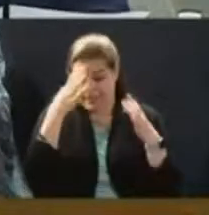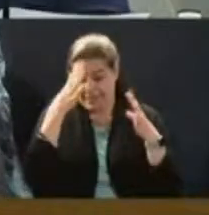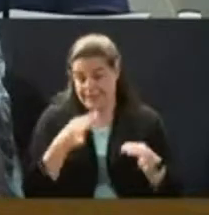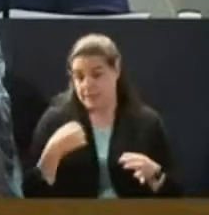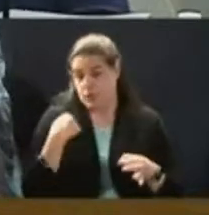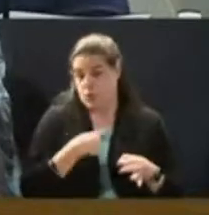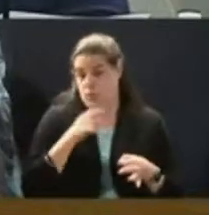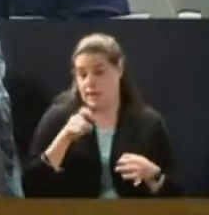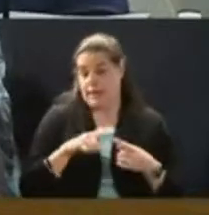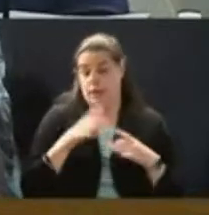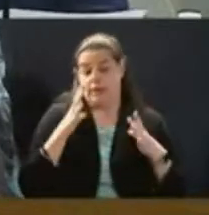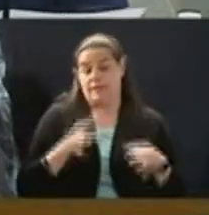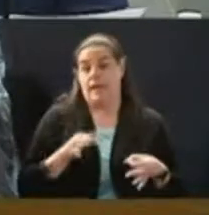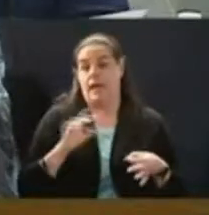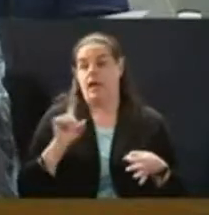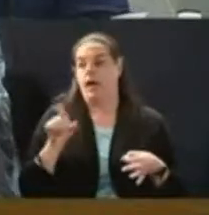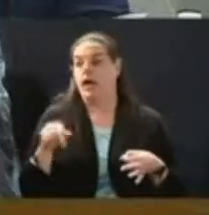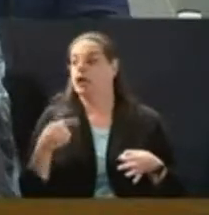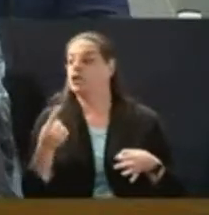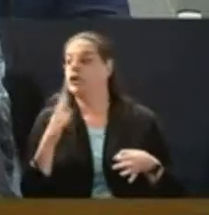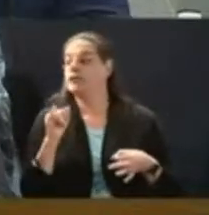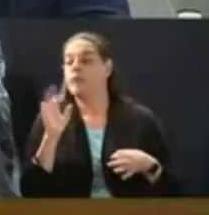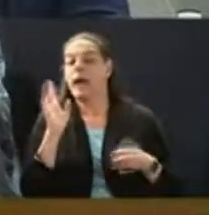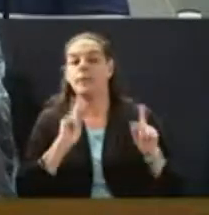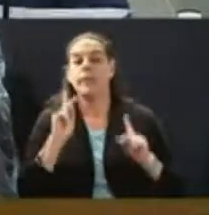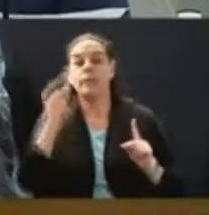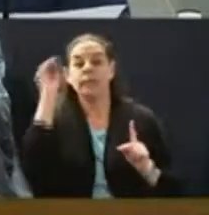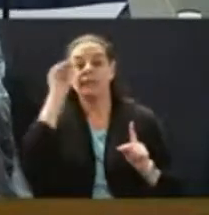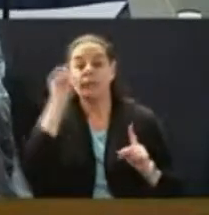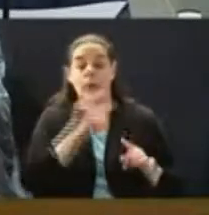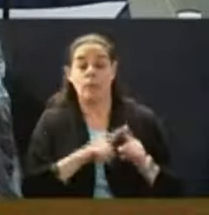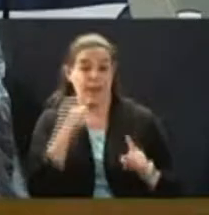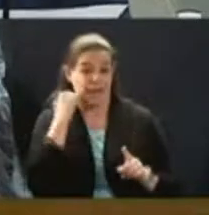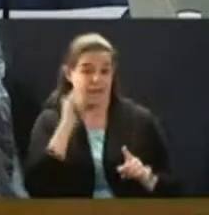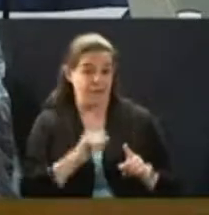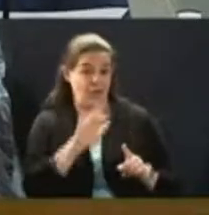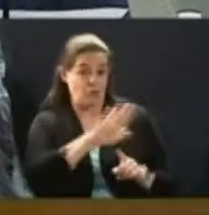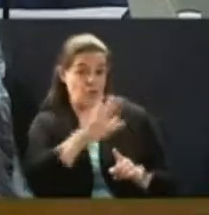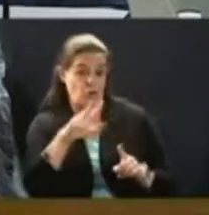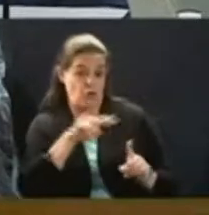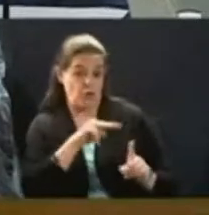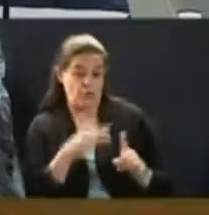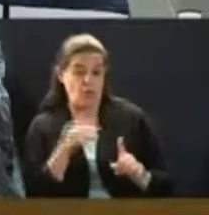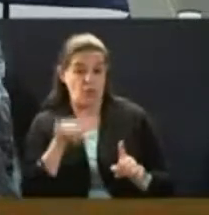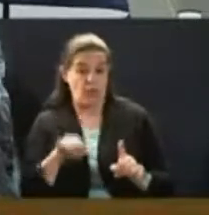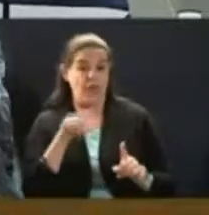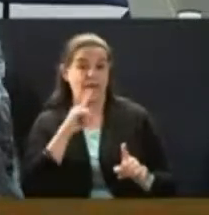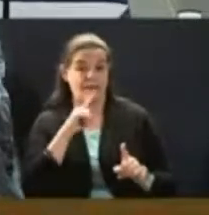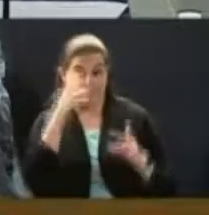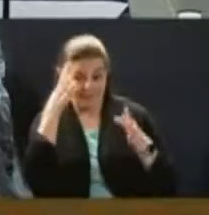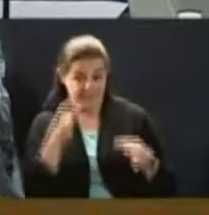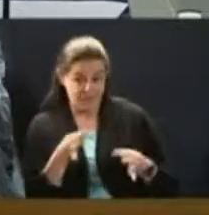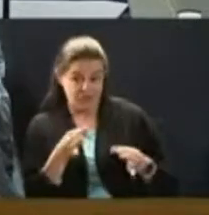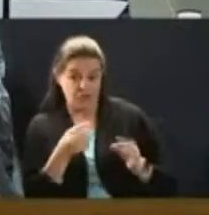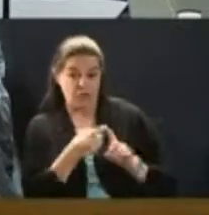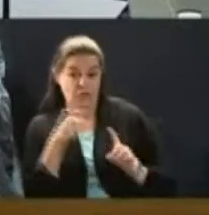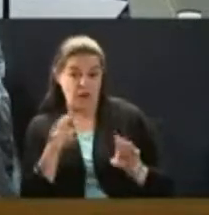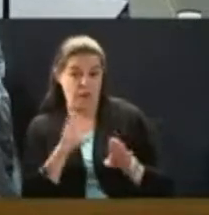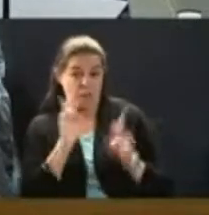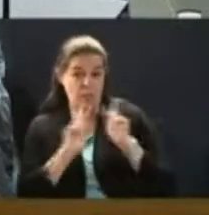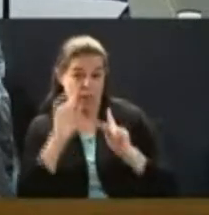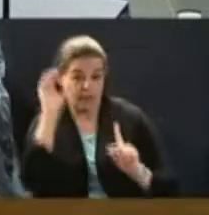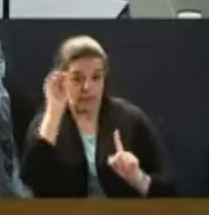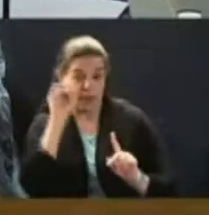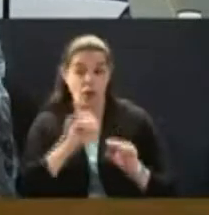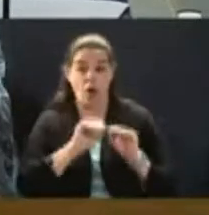be making simply by public opinion. But if that is your view, that this is a public opinion decision, obviously the